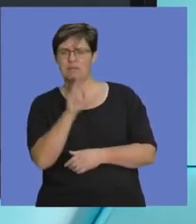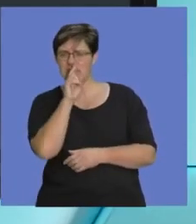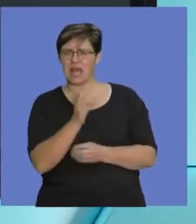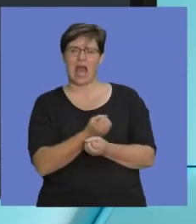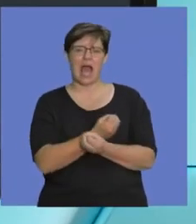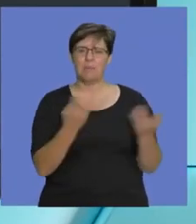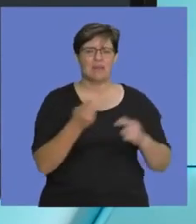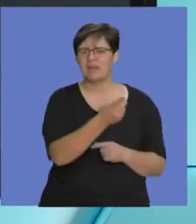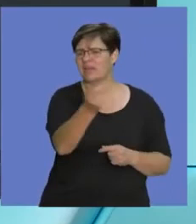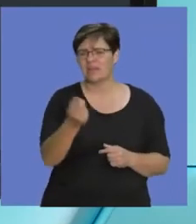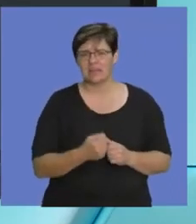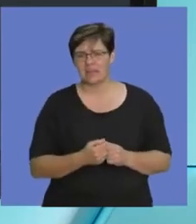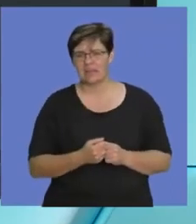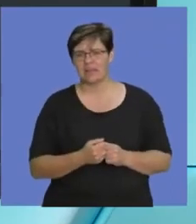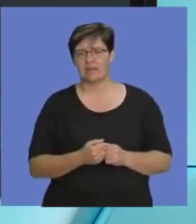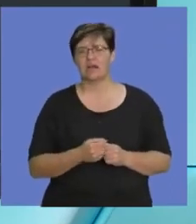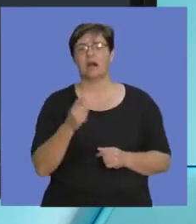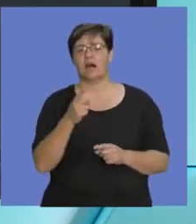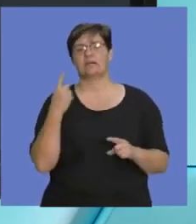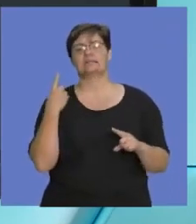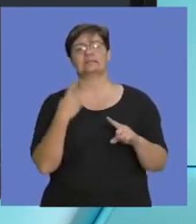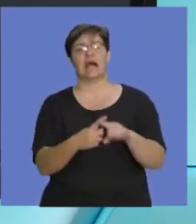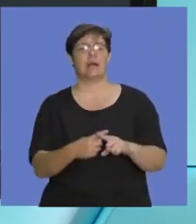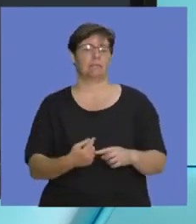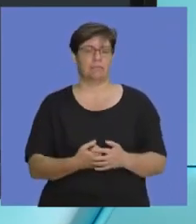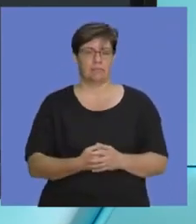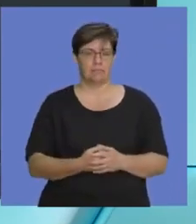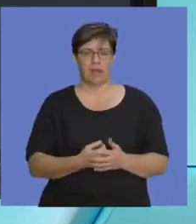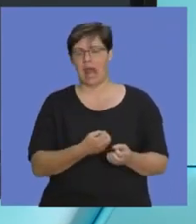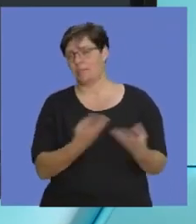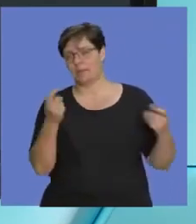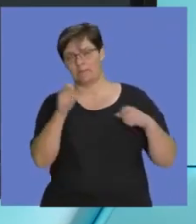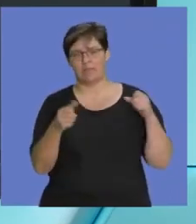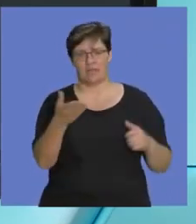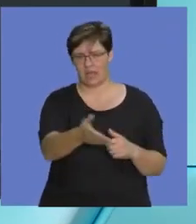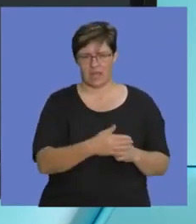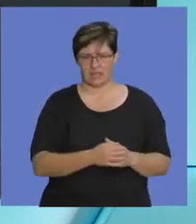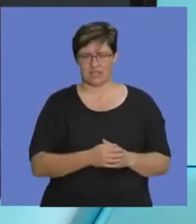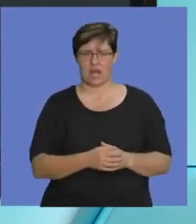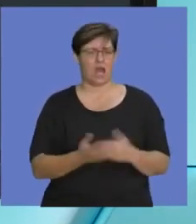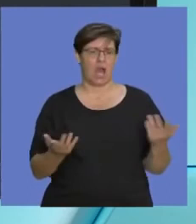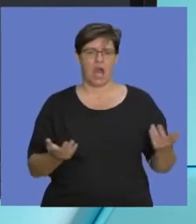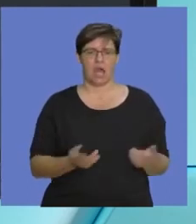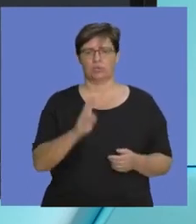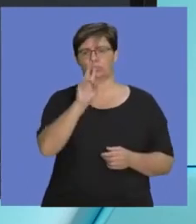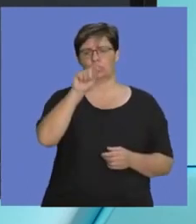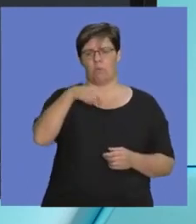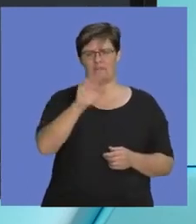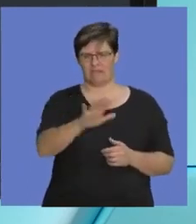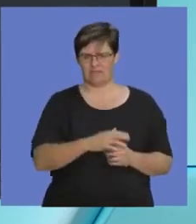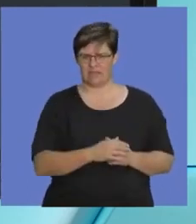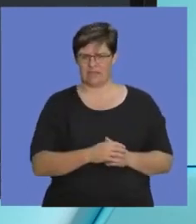I say, how many times will you multiply this by, or how many people are there? And then somebody will write the answer as